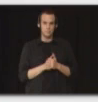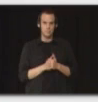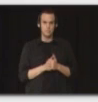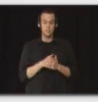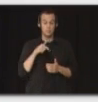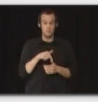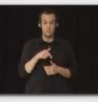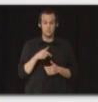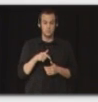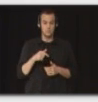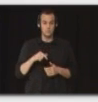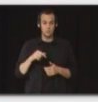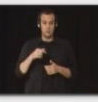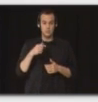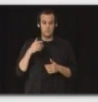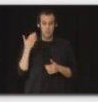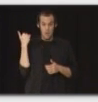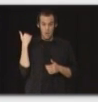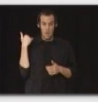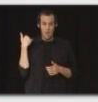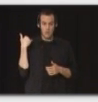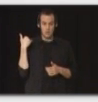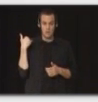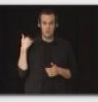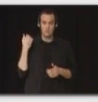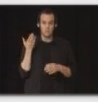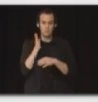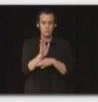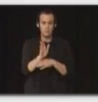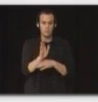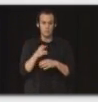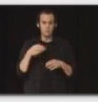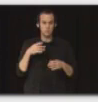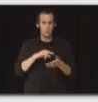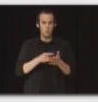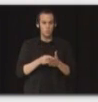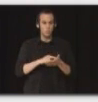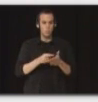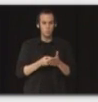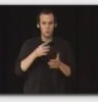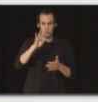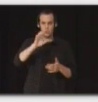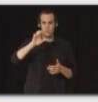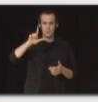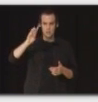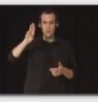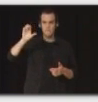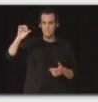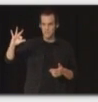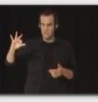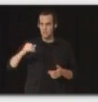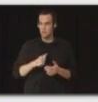and adaptable. I think it was yesterday when the TELPES project was presented in a